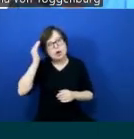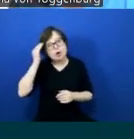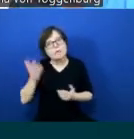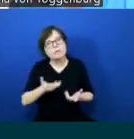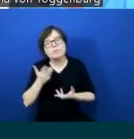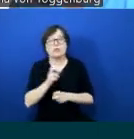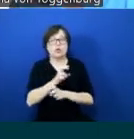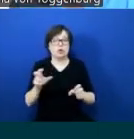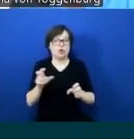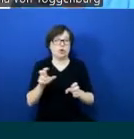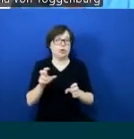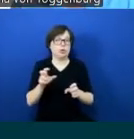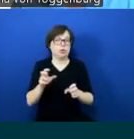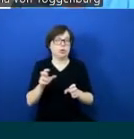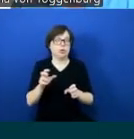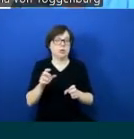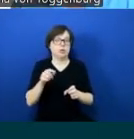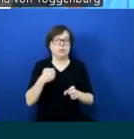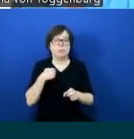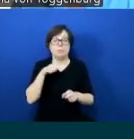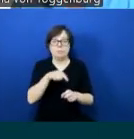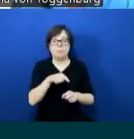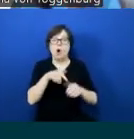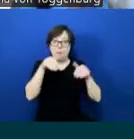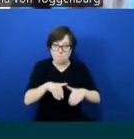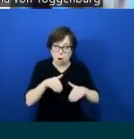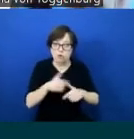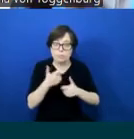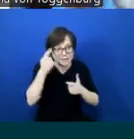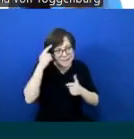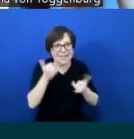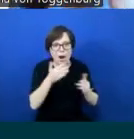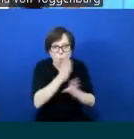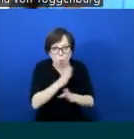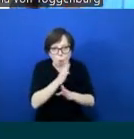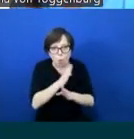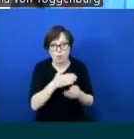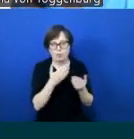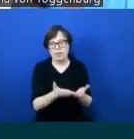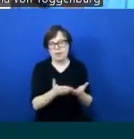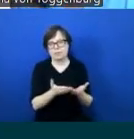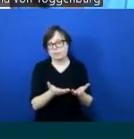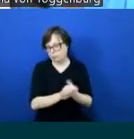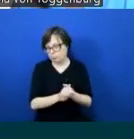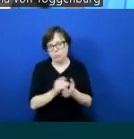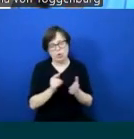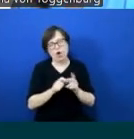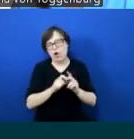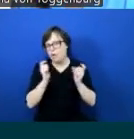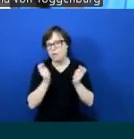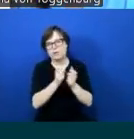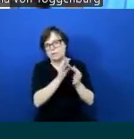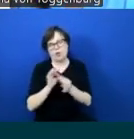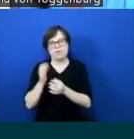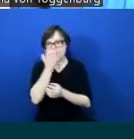recovery opportunity, etc. This is for the heat exposure. And we